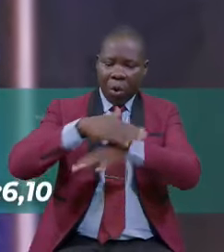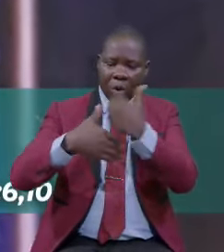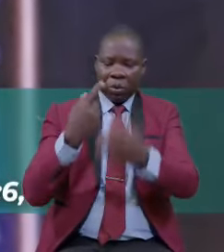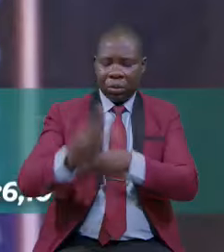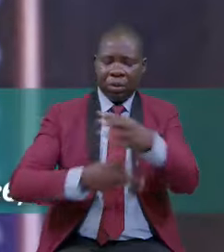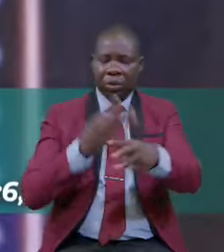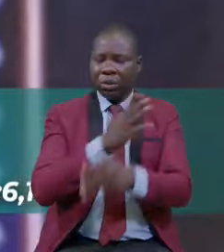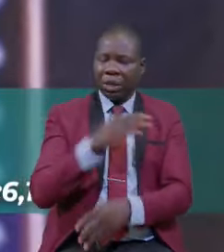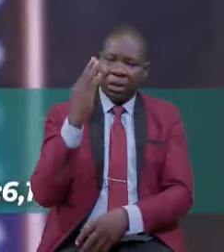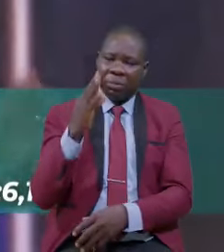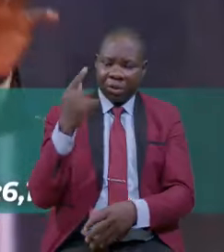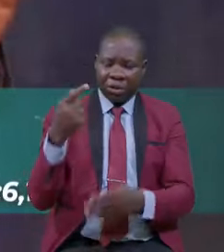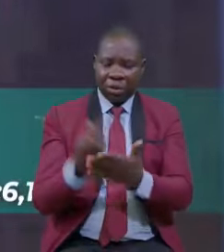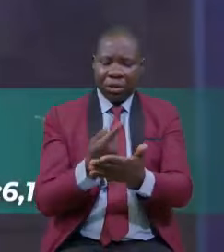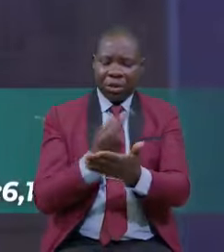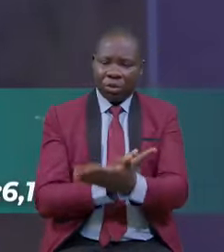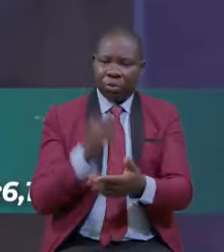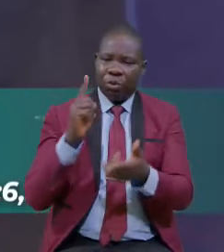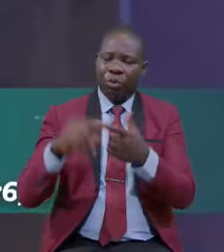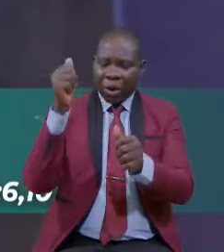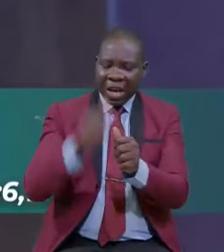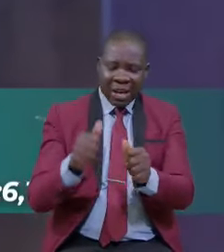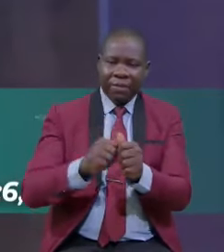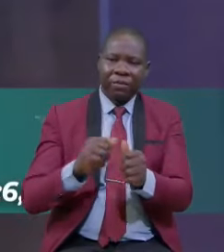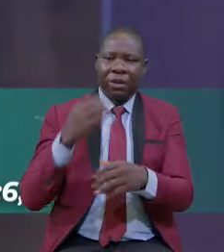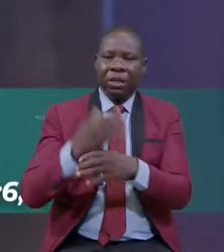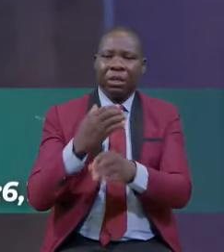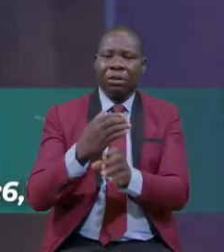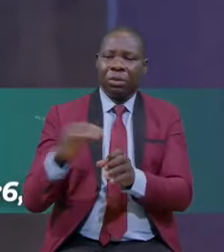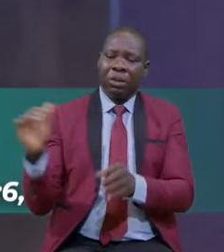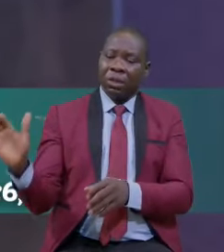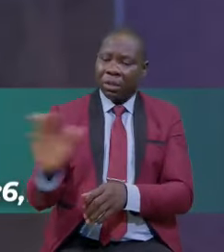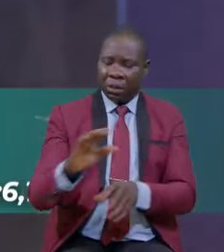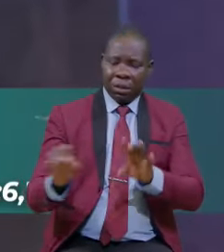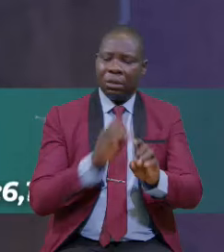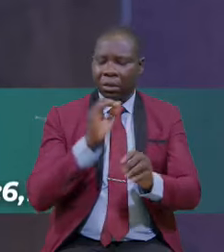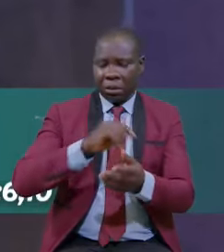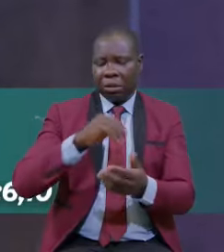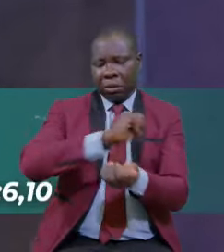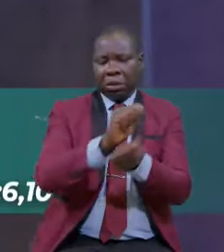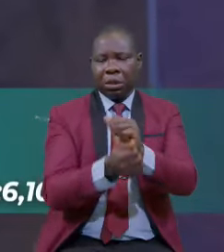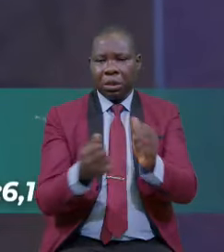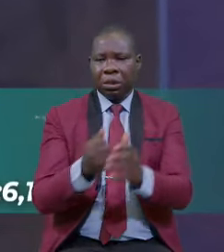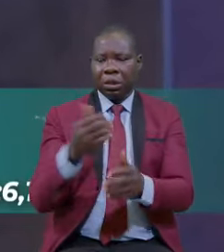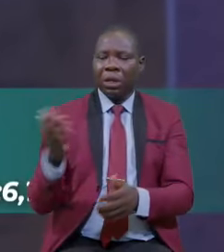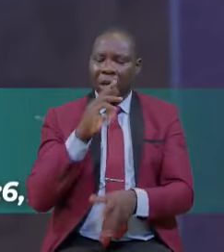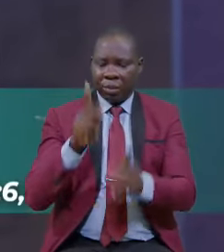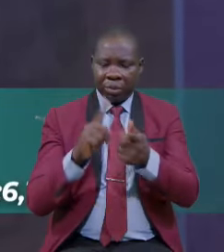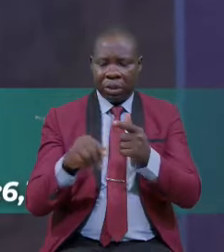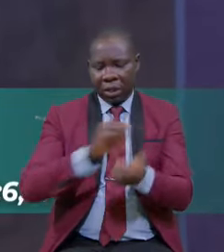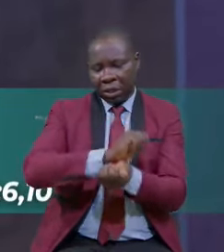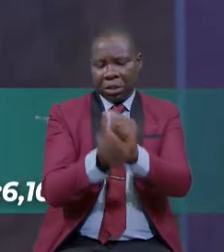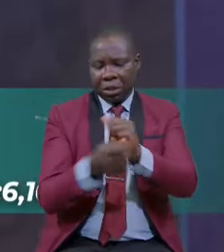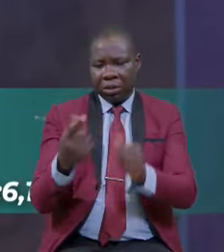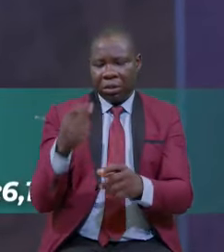to every creature. And he didn't modify it. There are people who modify the Bible. Once you modify